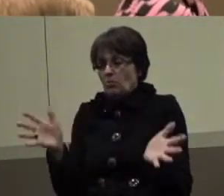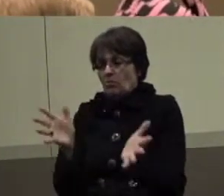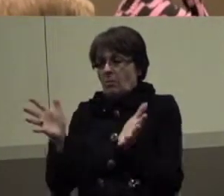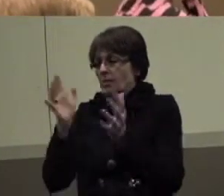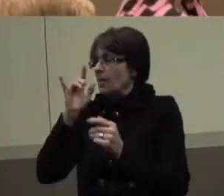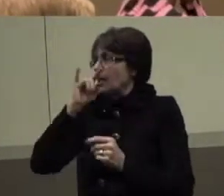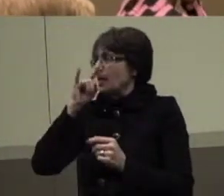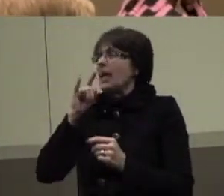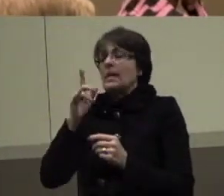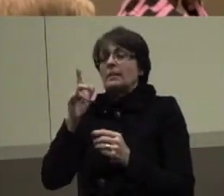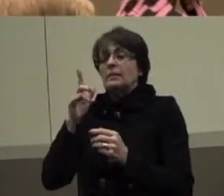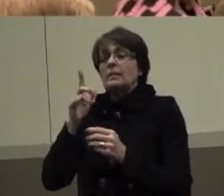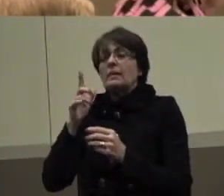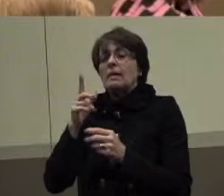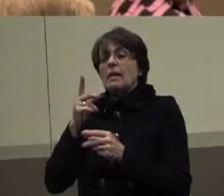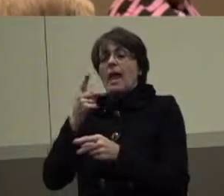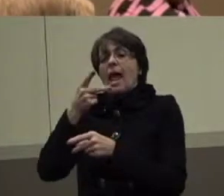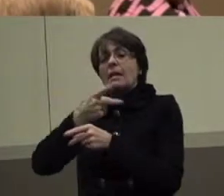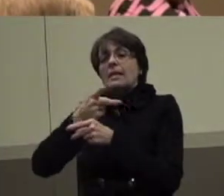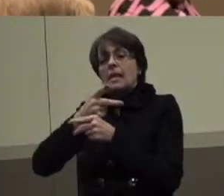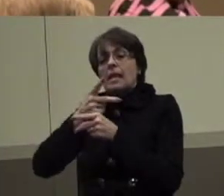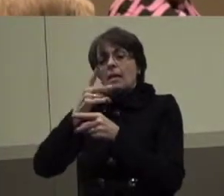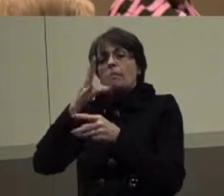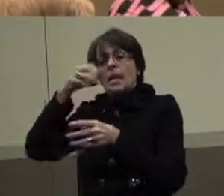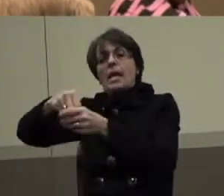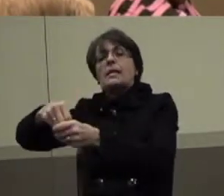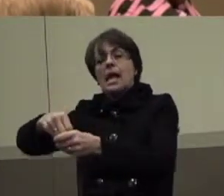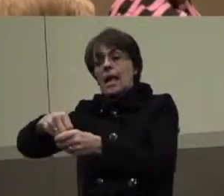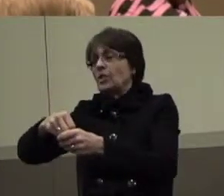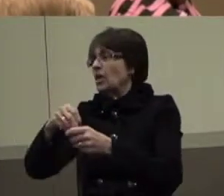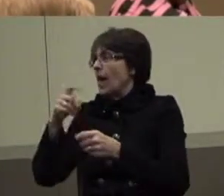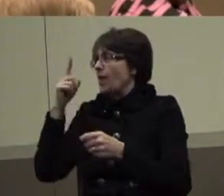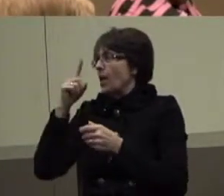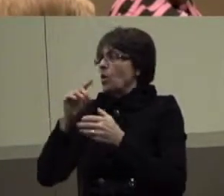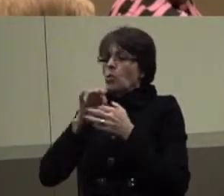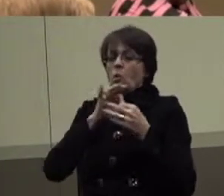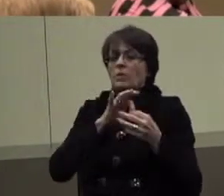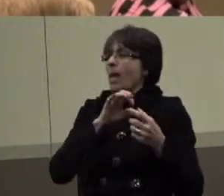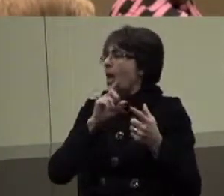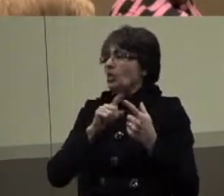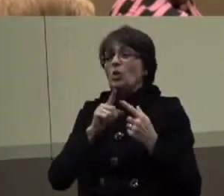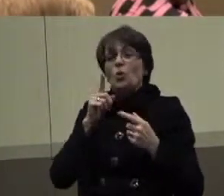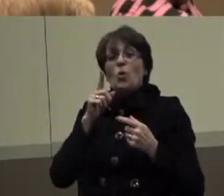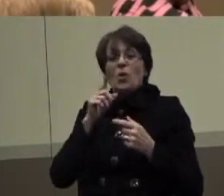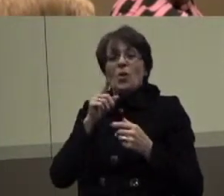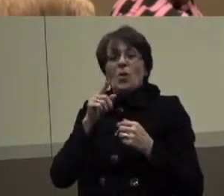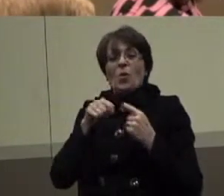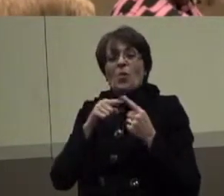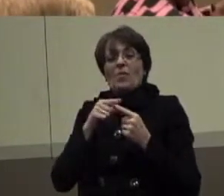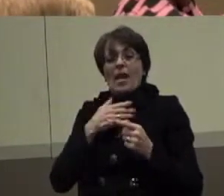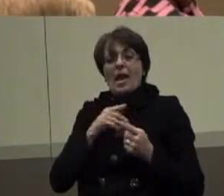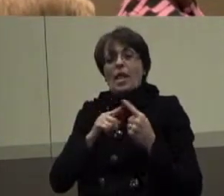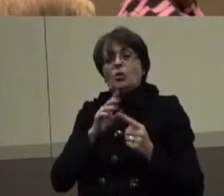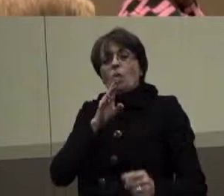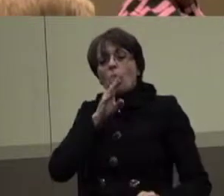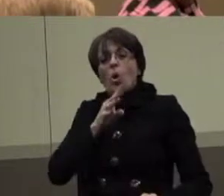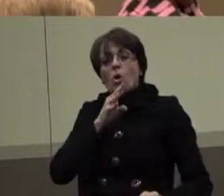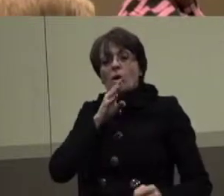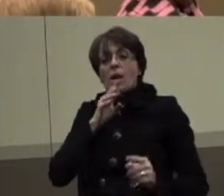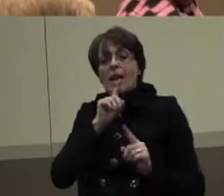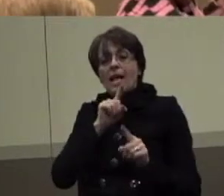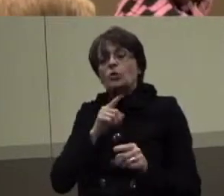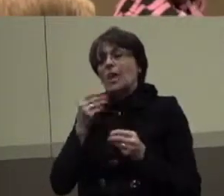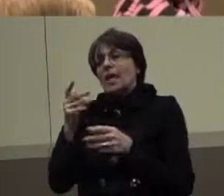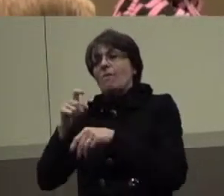kids keep them all engaged, which I think maybe goes back to the one kid that liked to blurt out the answers, was I give them